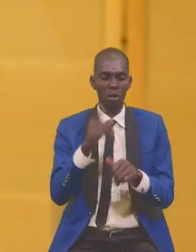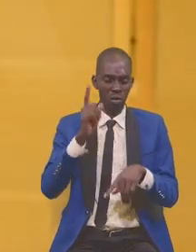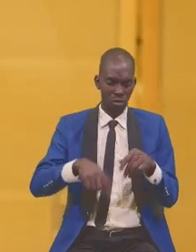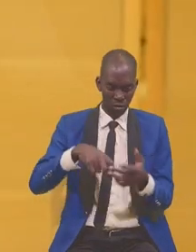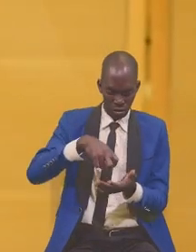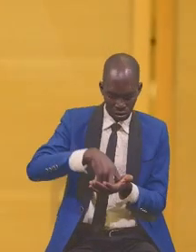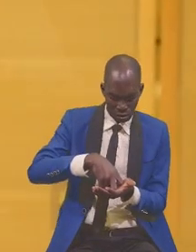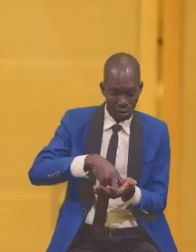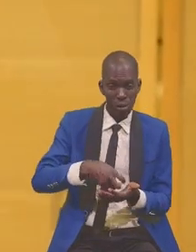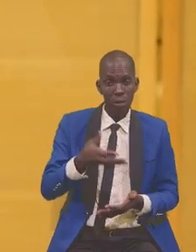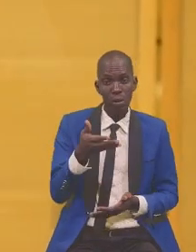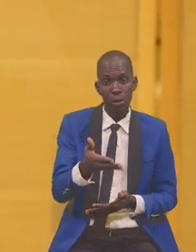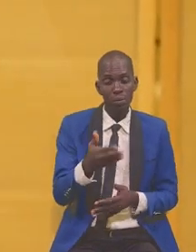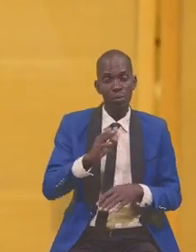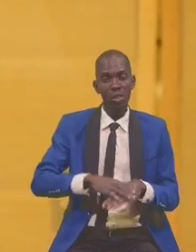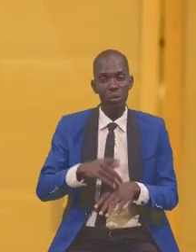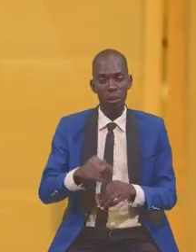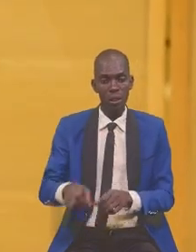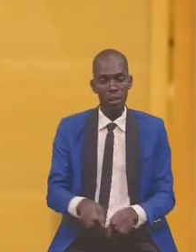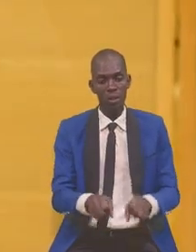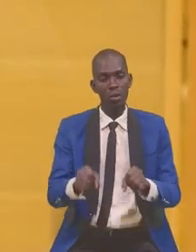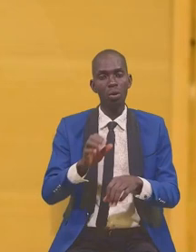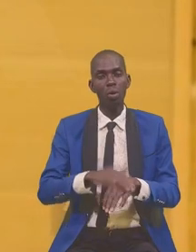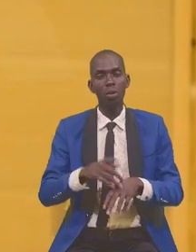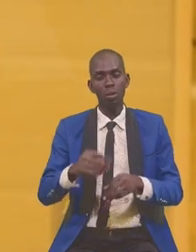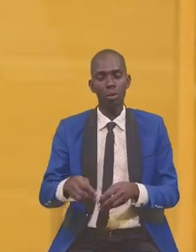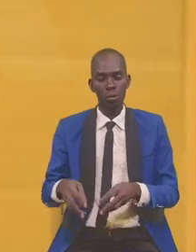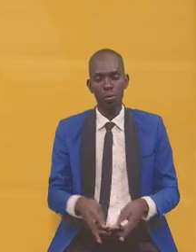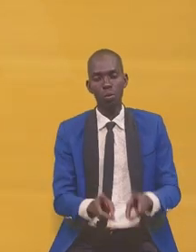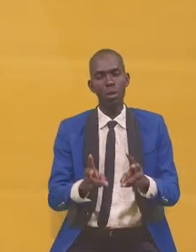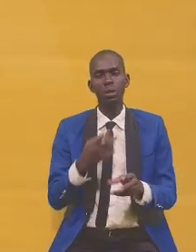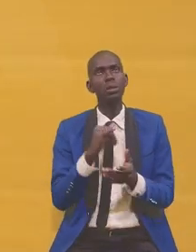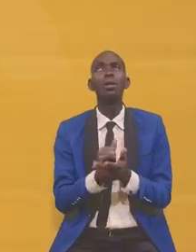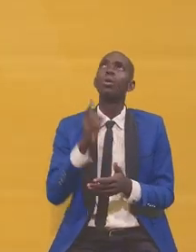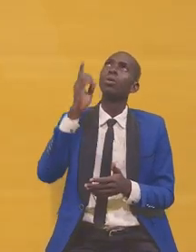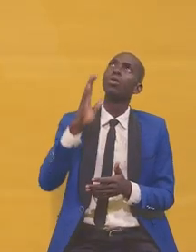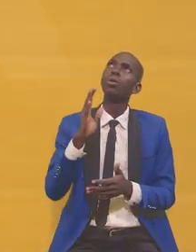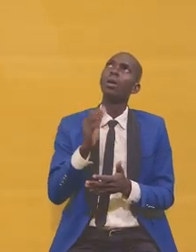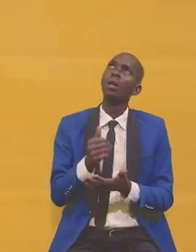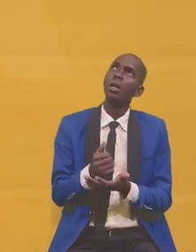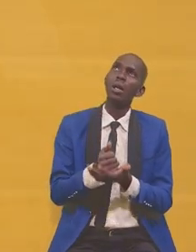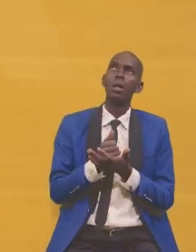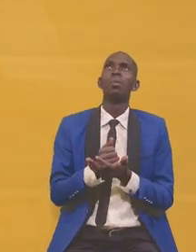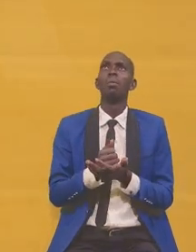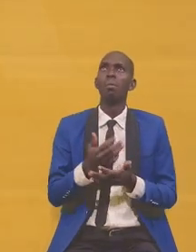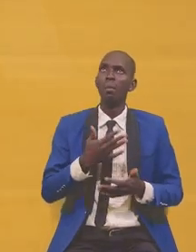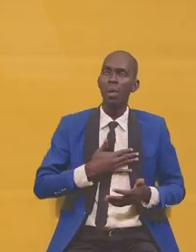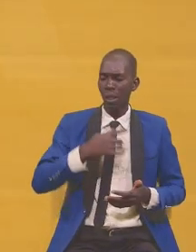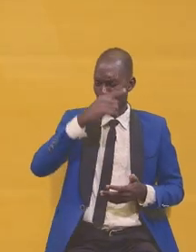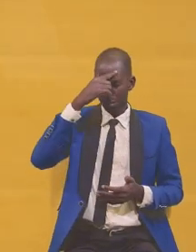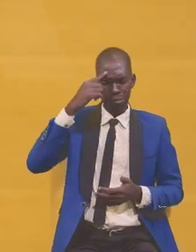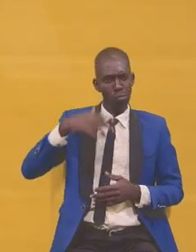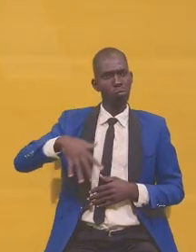there on the street, on the road, and say, God, God, help my shadow, follow